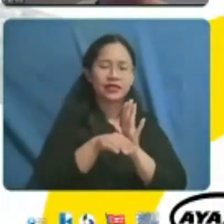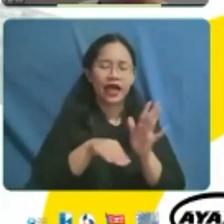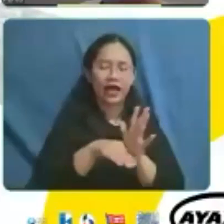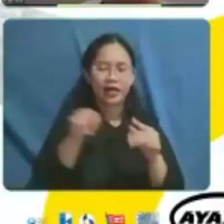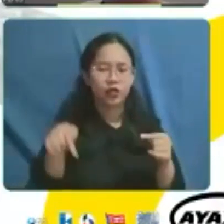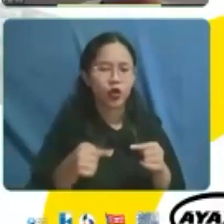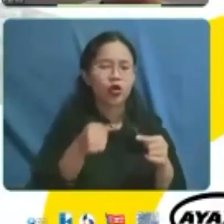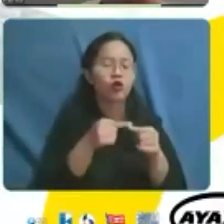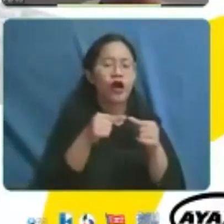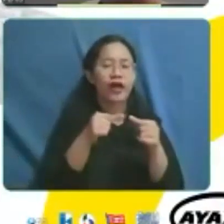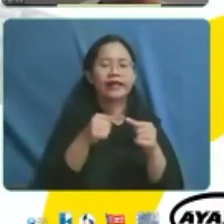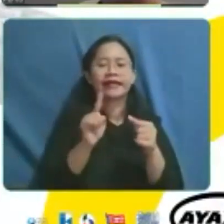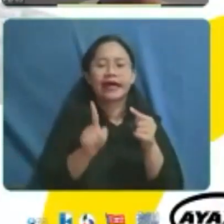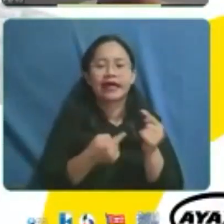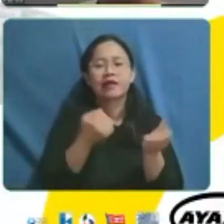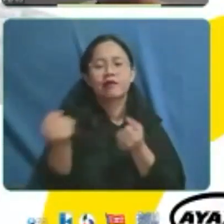Next slide.